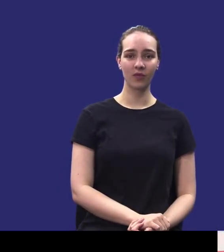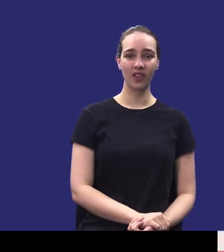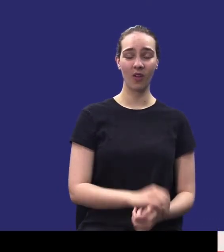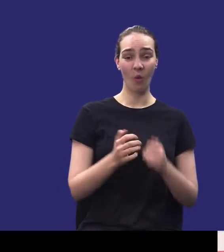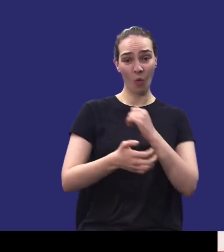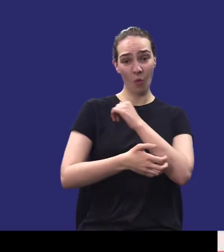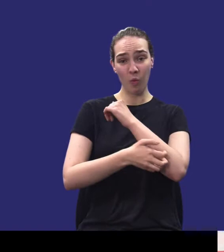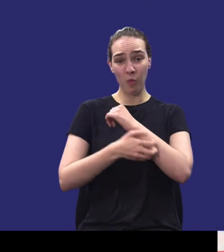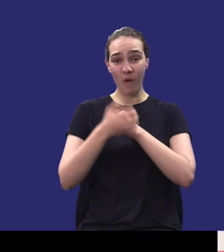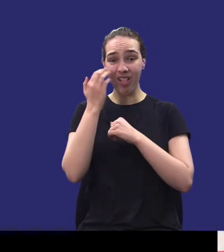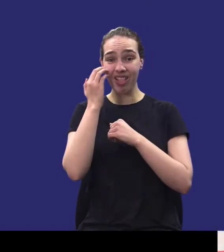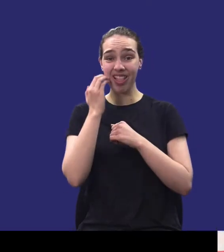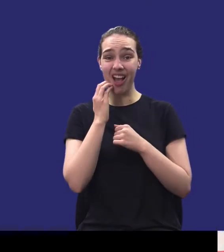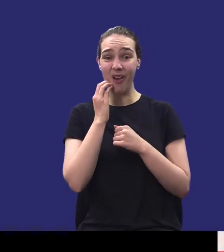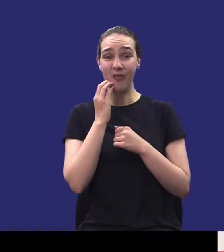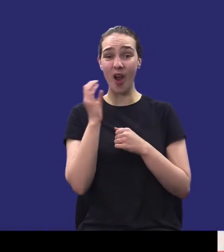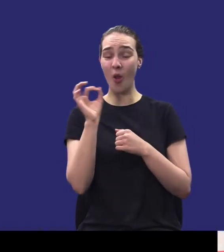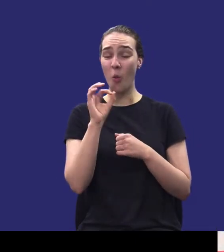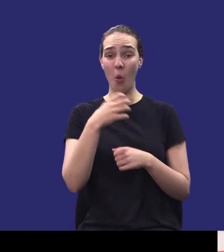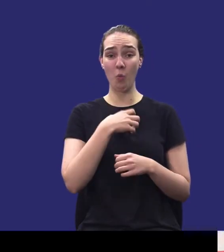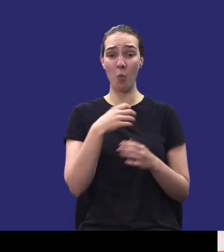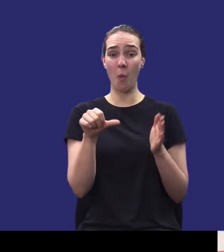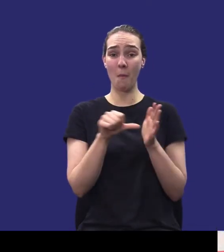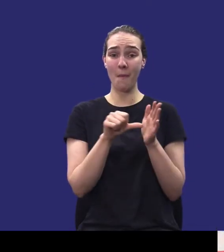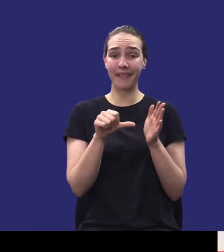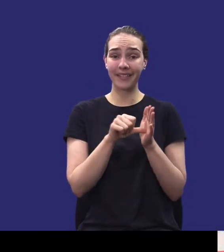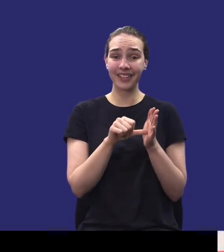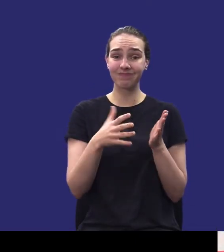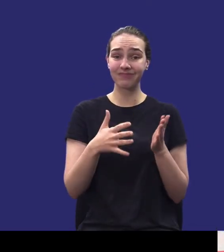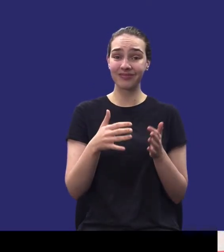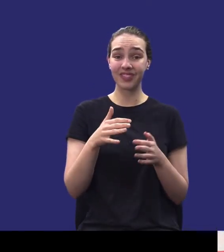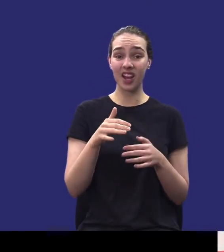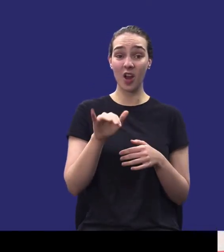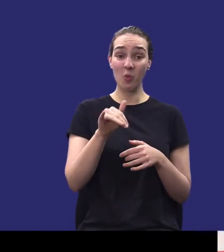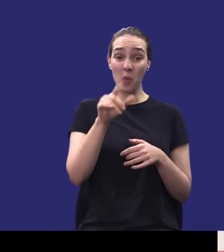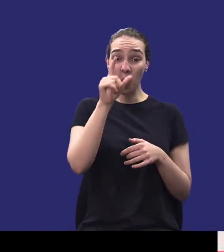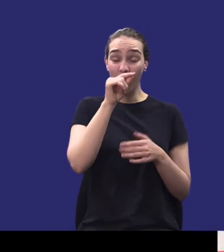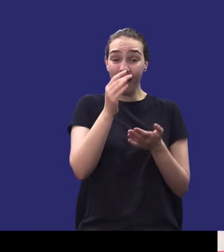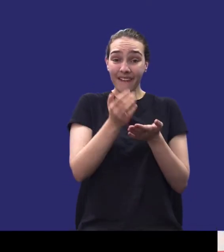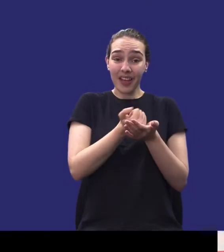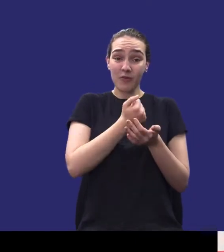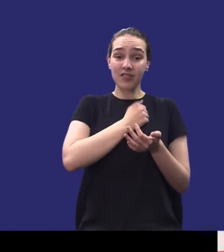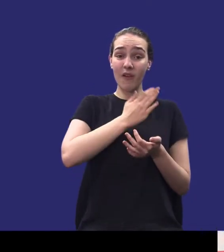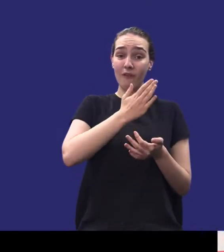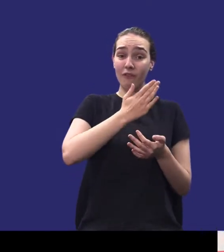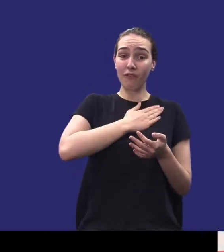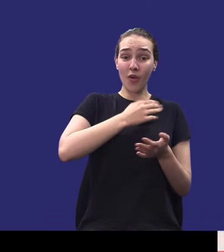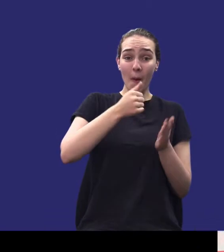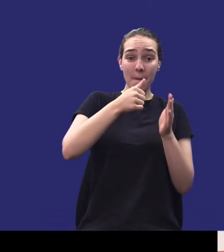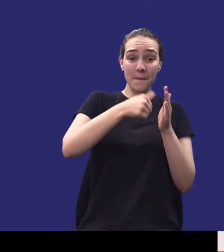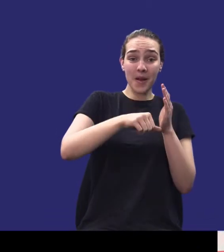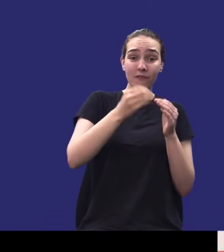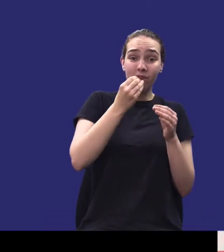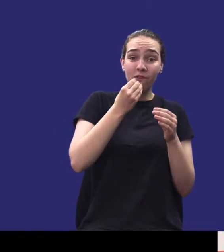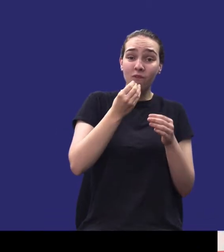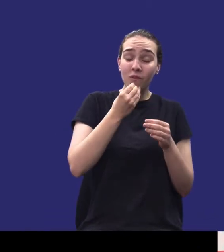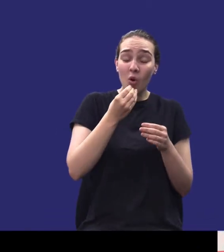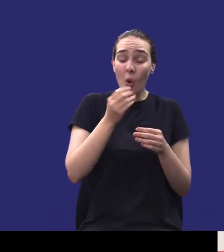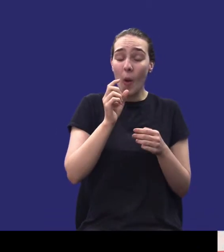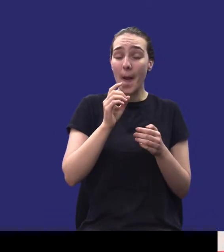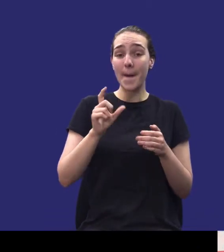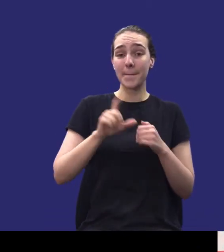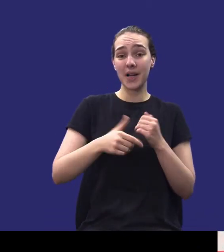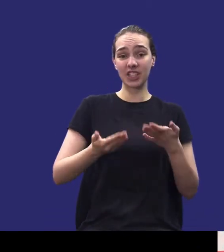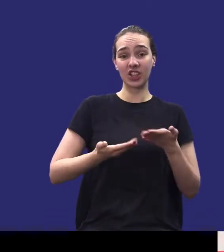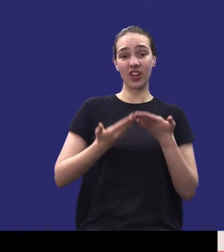The poor lady had no more money to give. She could have kept that money for herself, but she gave it with a heart of